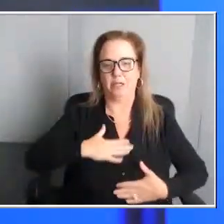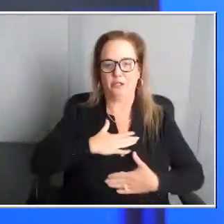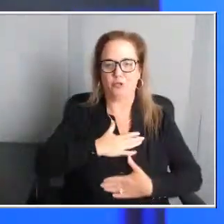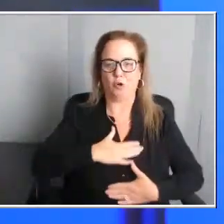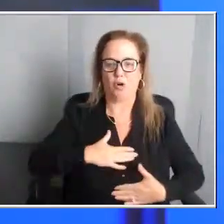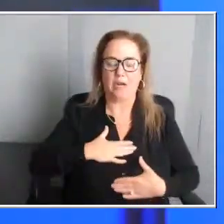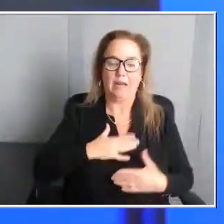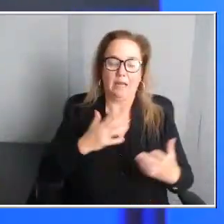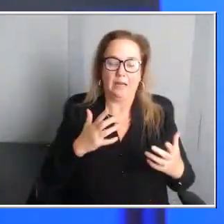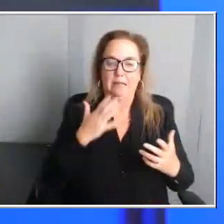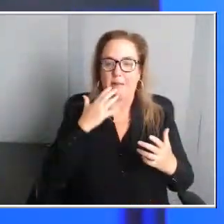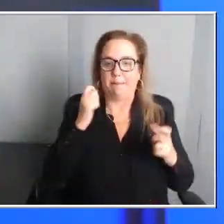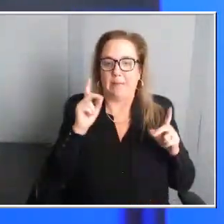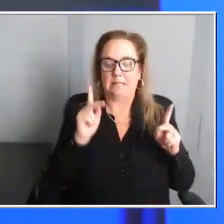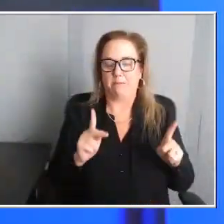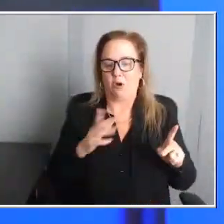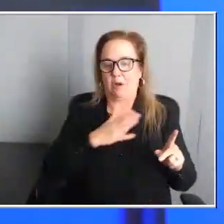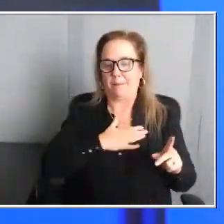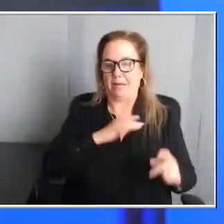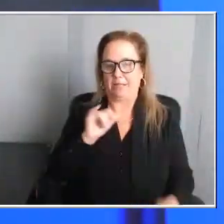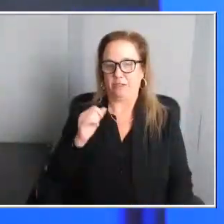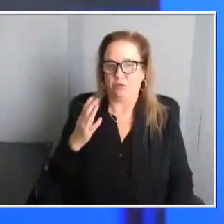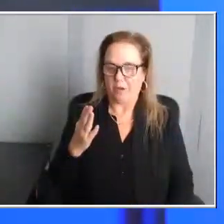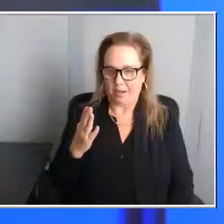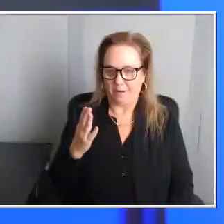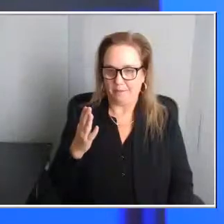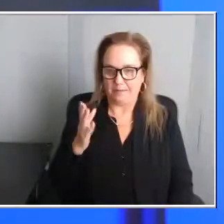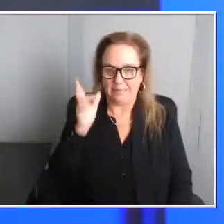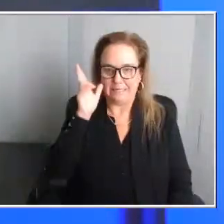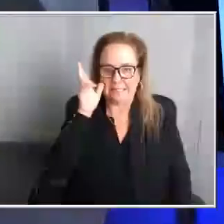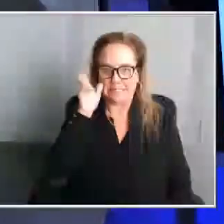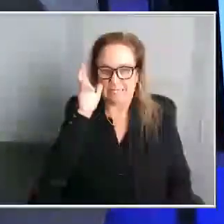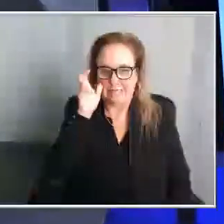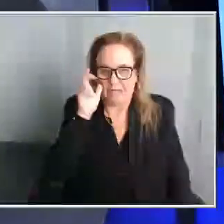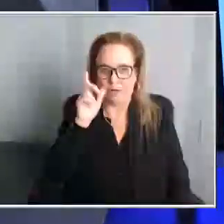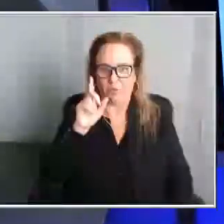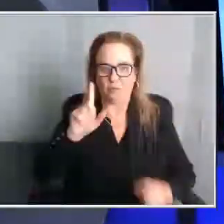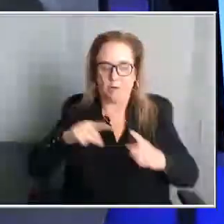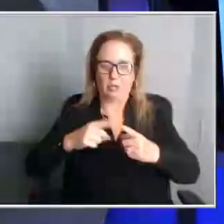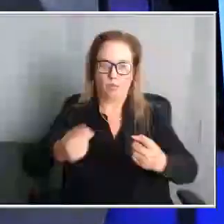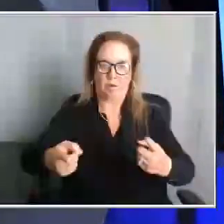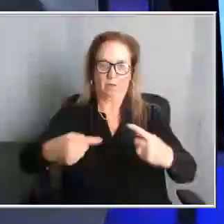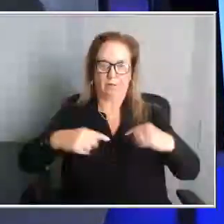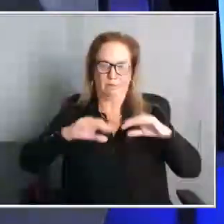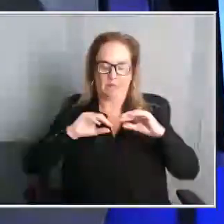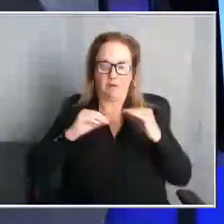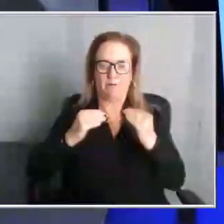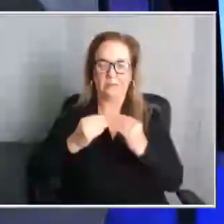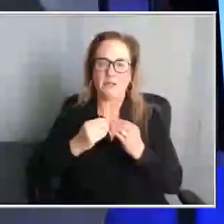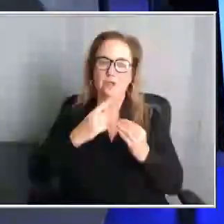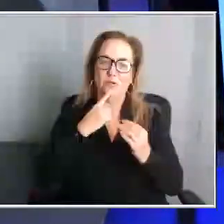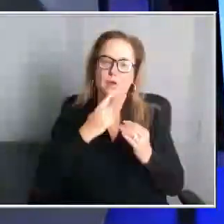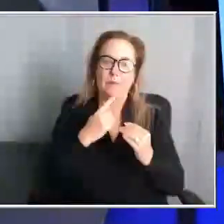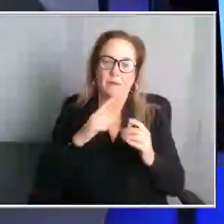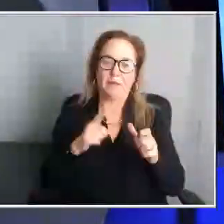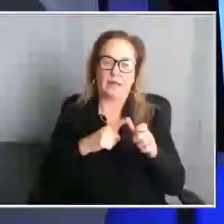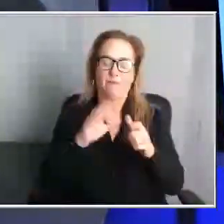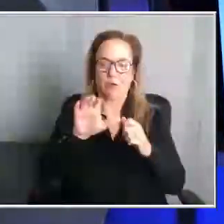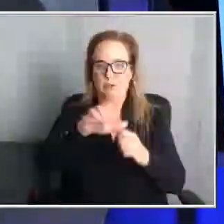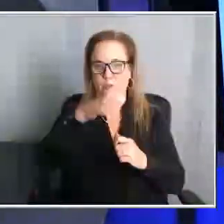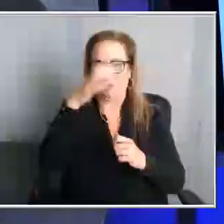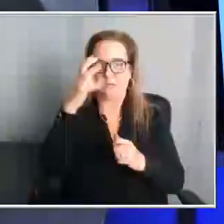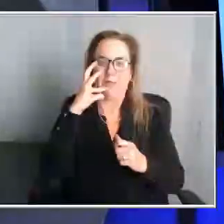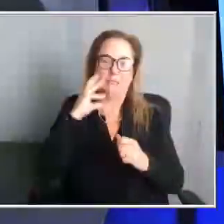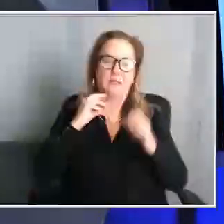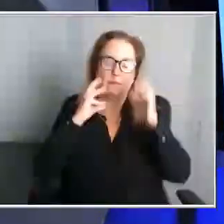it's the best part of my job to be able to hear, when you guys would come into the office and you told me about that first Christmas, or you told